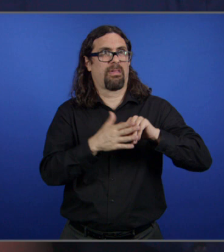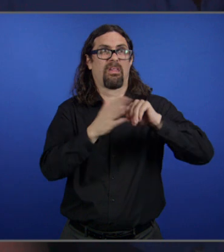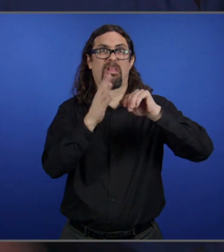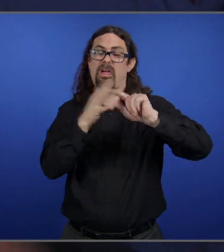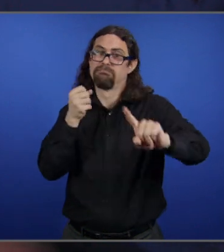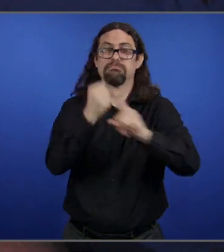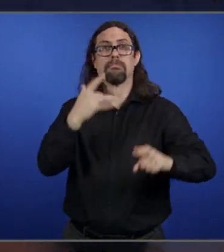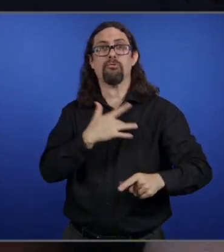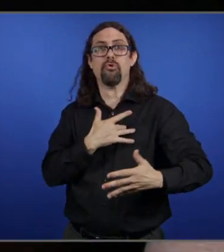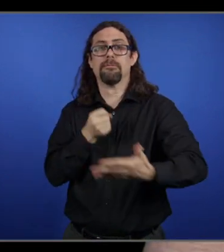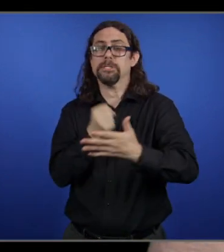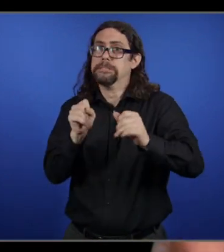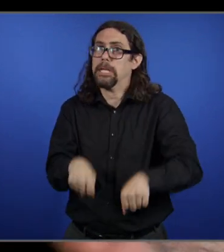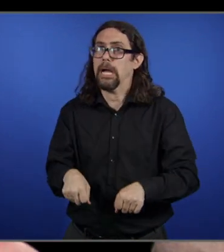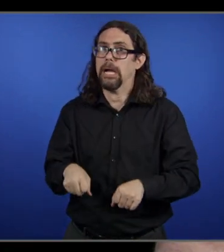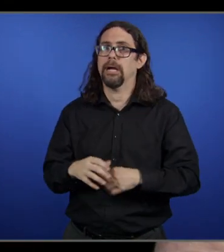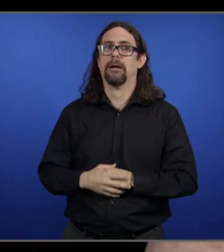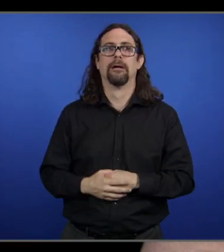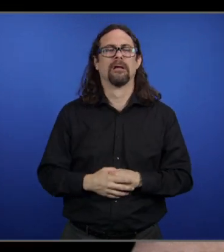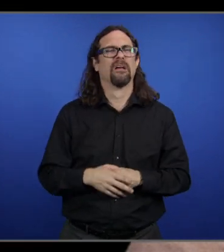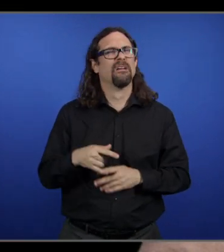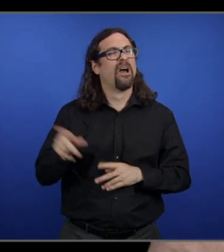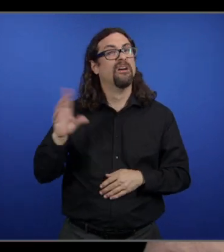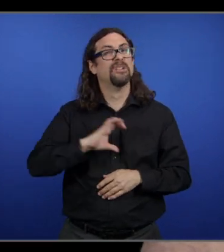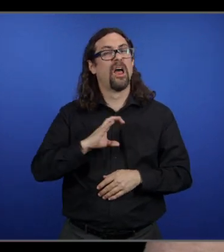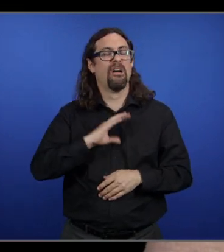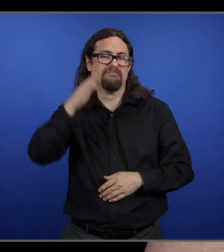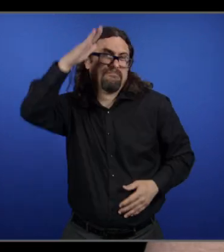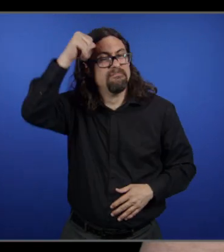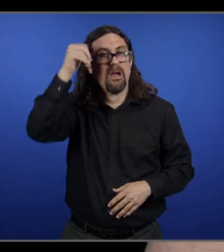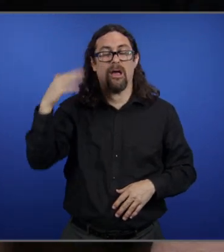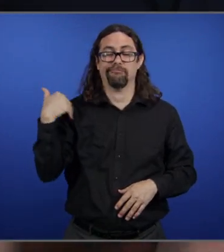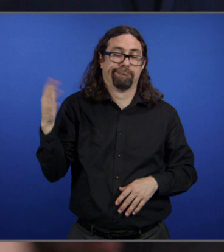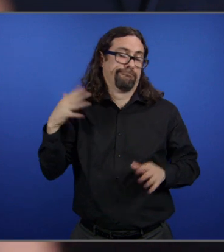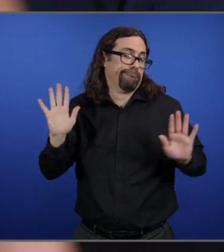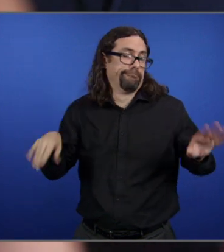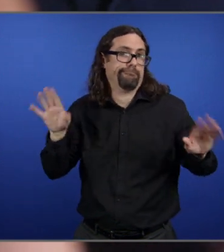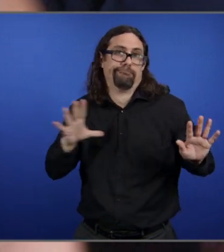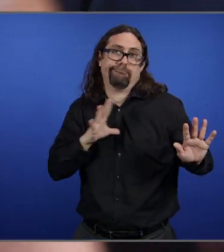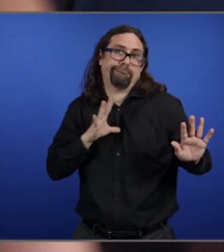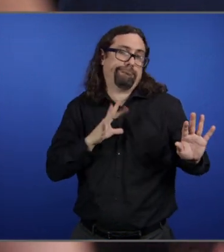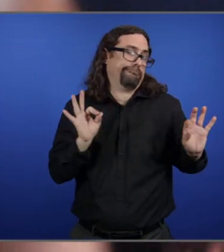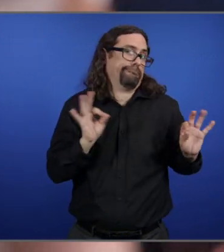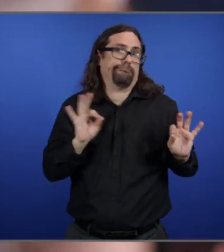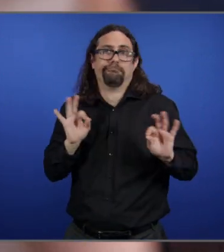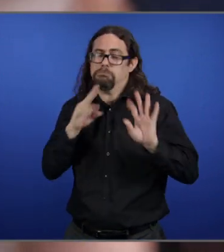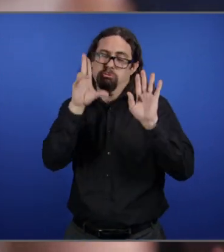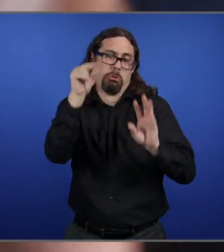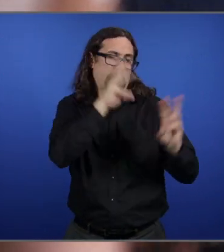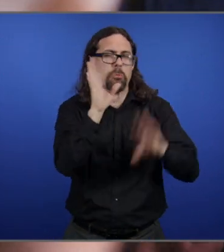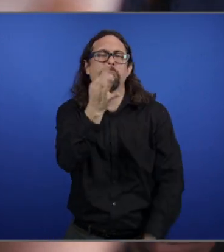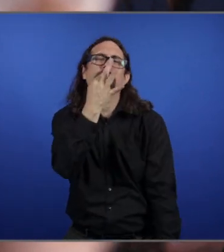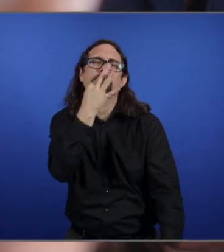attack. But that stubborn lady kept brushing it off, saying not to worry. The power would come on in time to